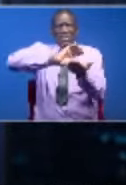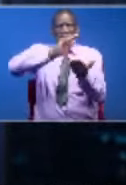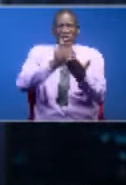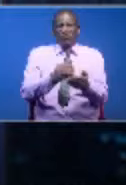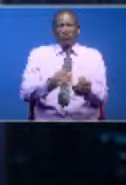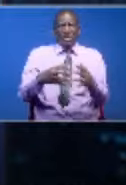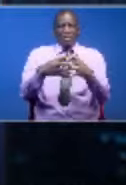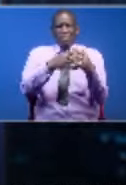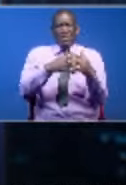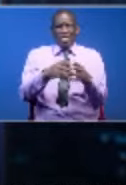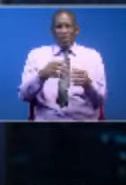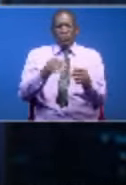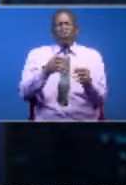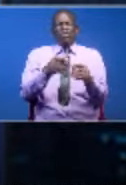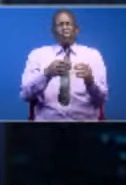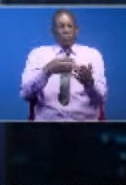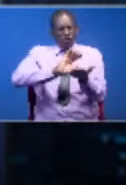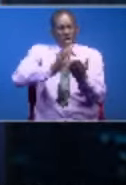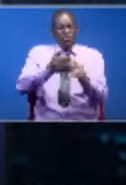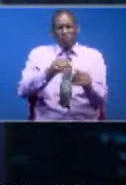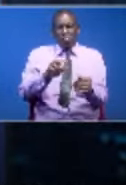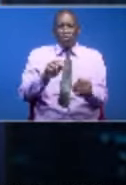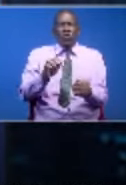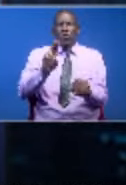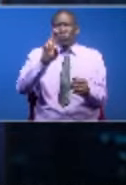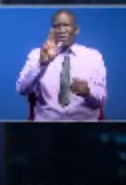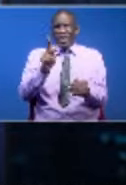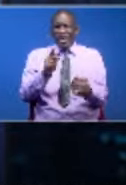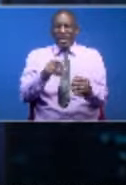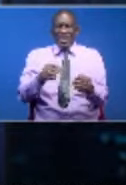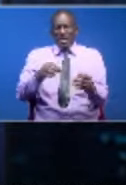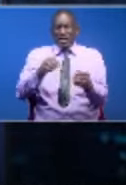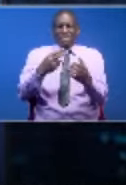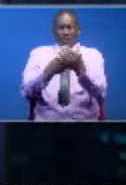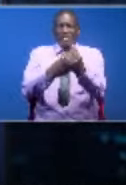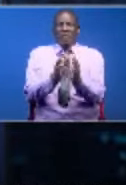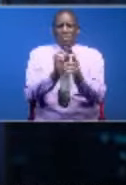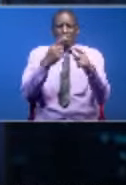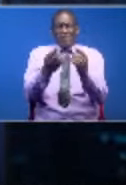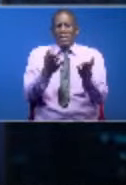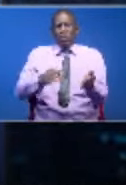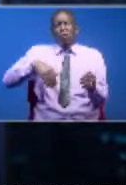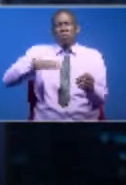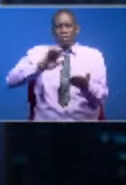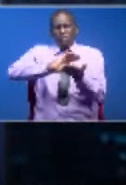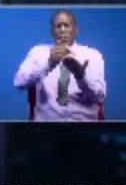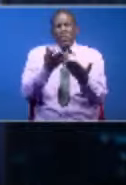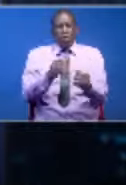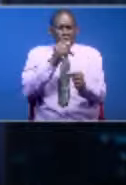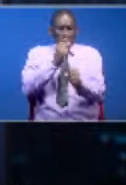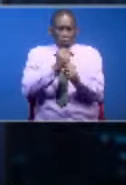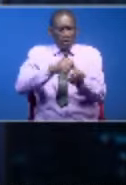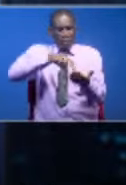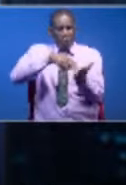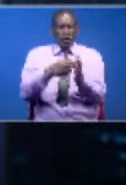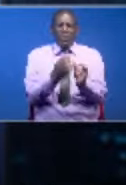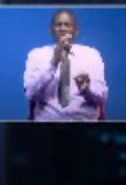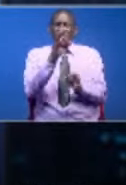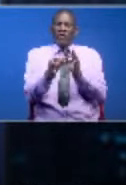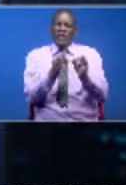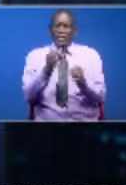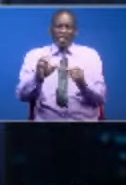government, but now also more funding partners are coming on board. We are active in projects in 33 countries